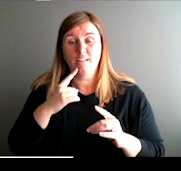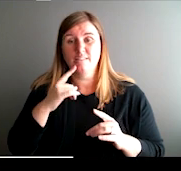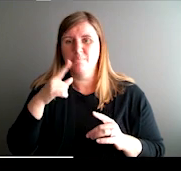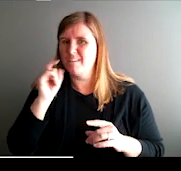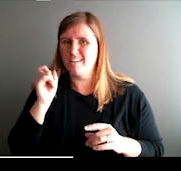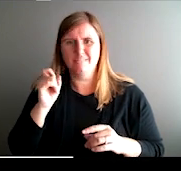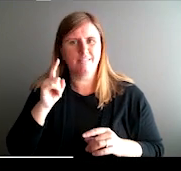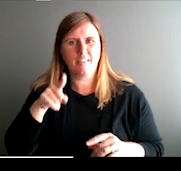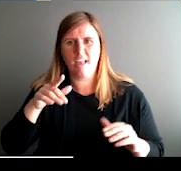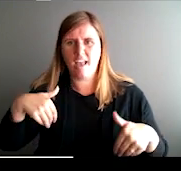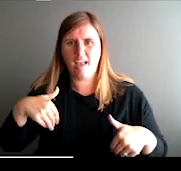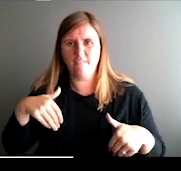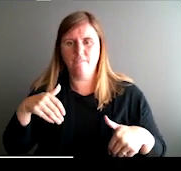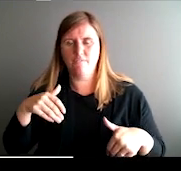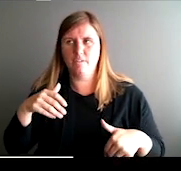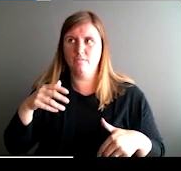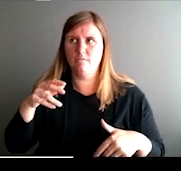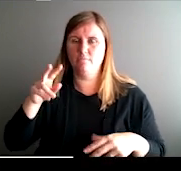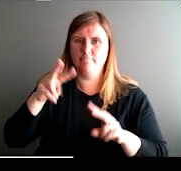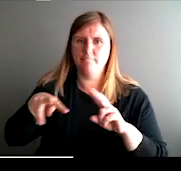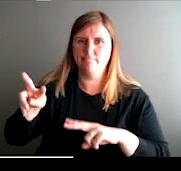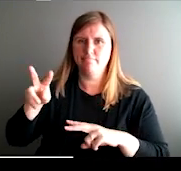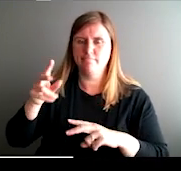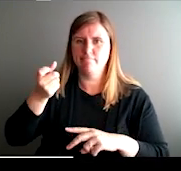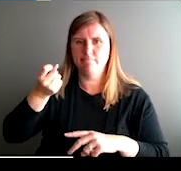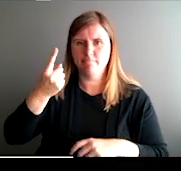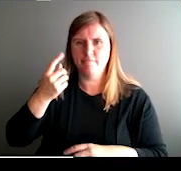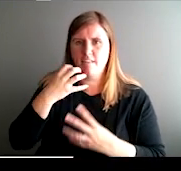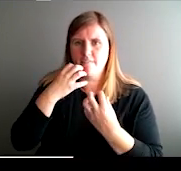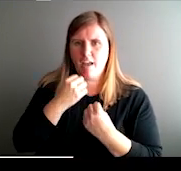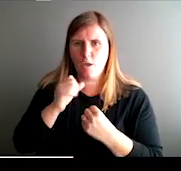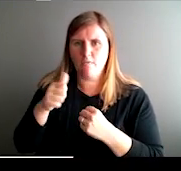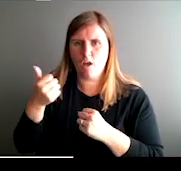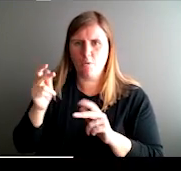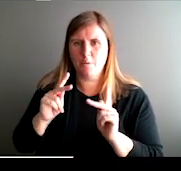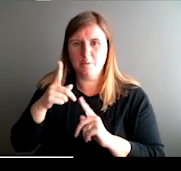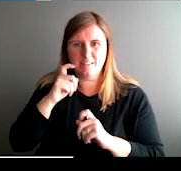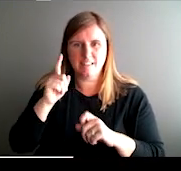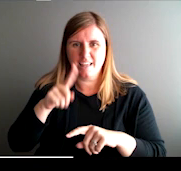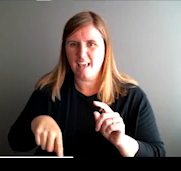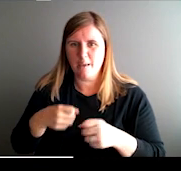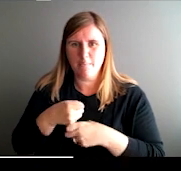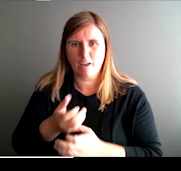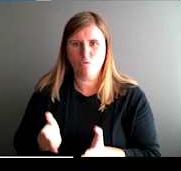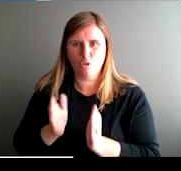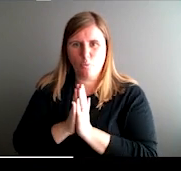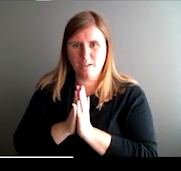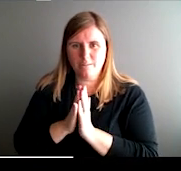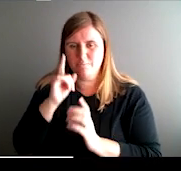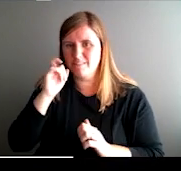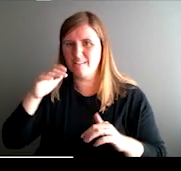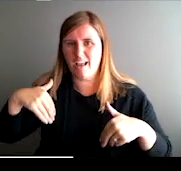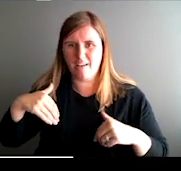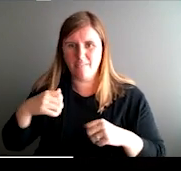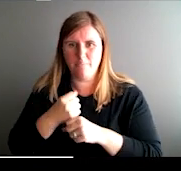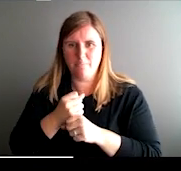haven't learned the value of other people, because they can't make requests, because they haven't learned how to do that